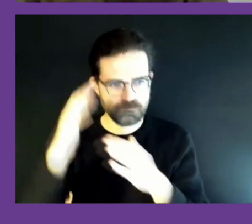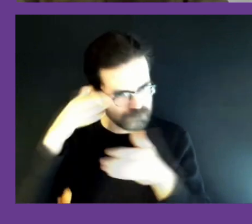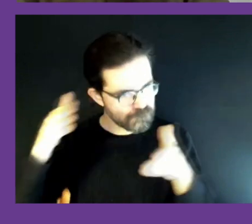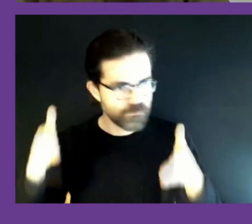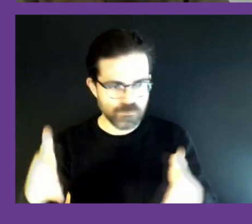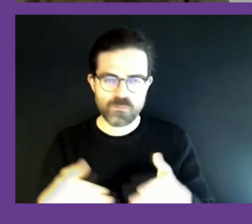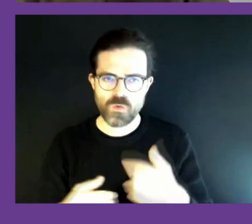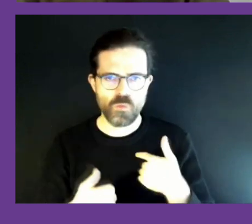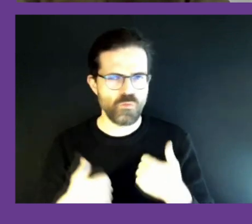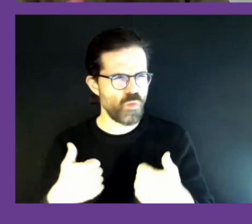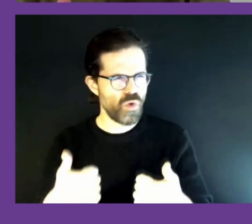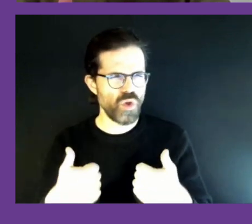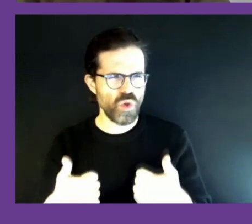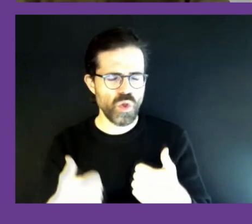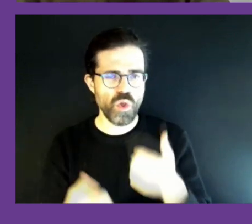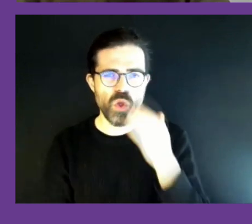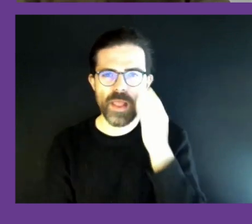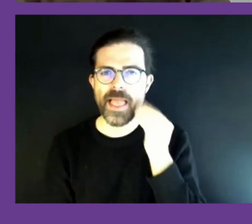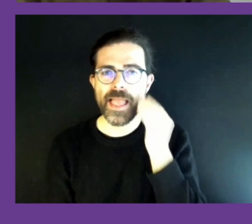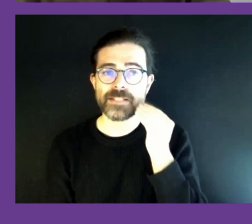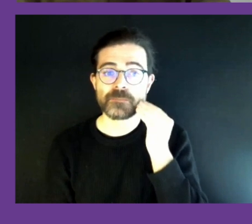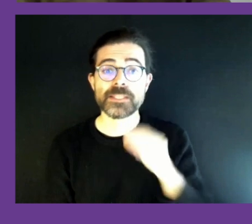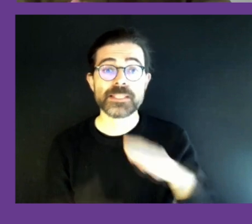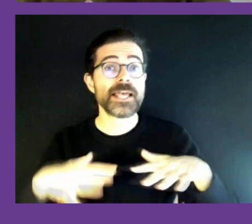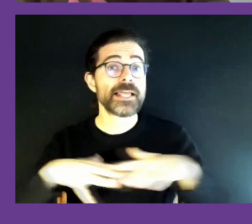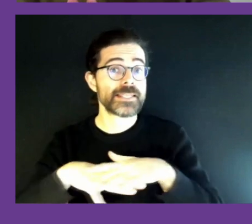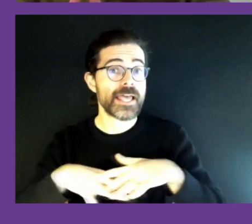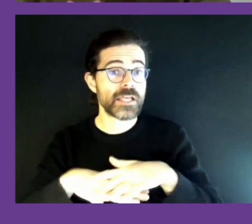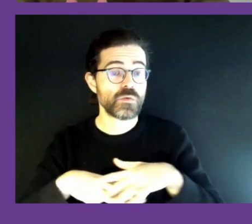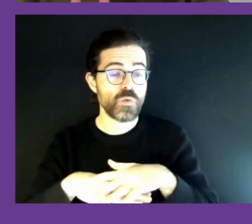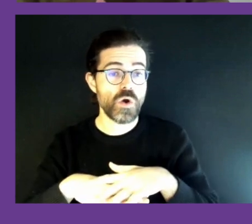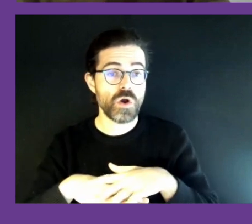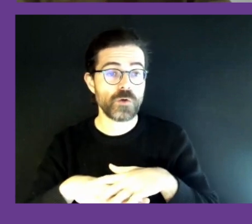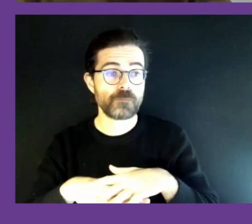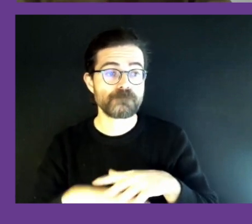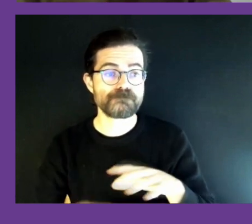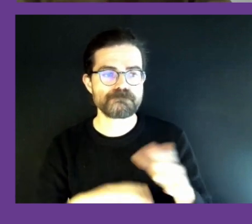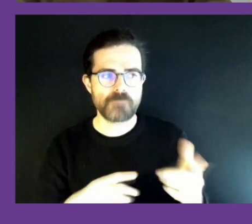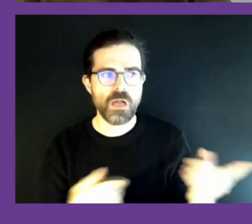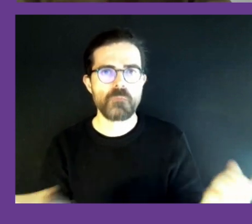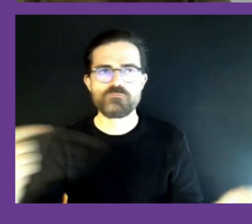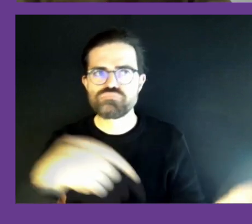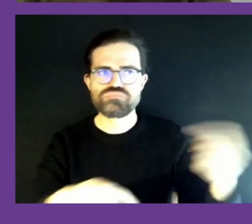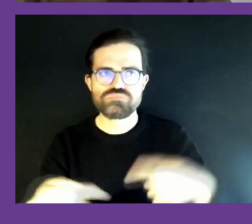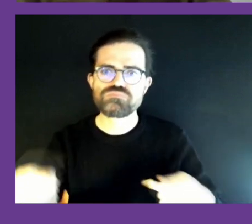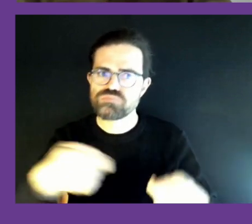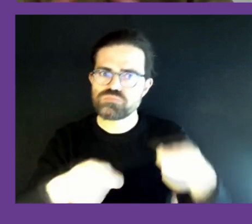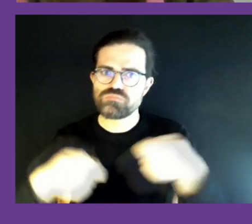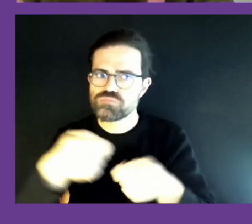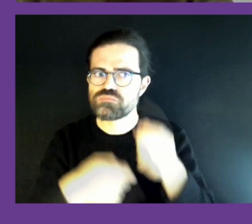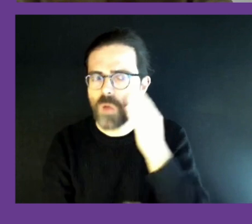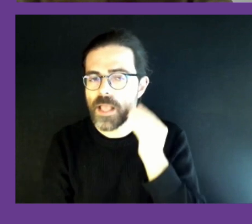work hard to activate their network at national level and to apply their expertise so that we